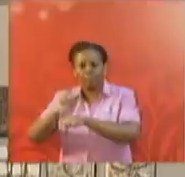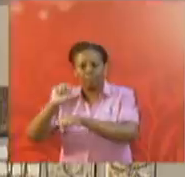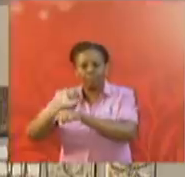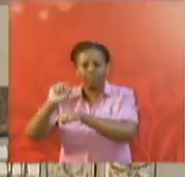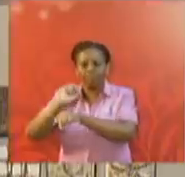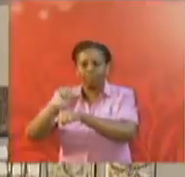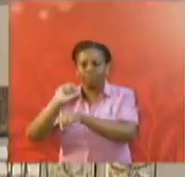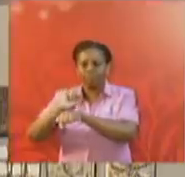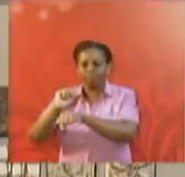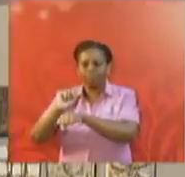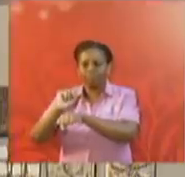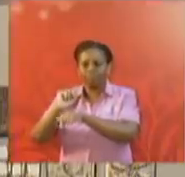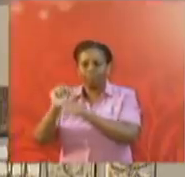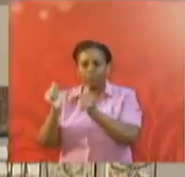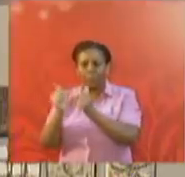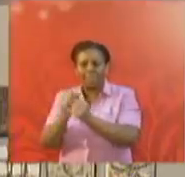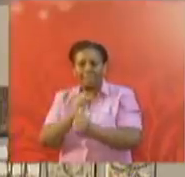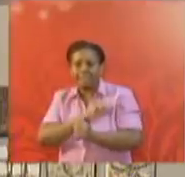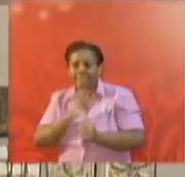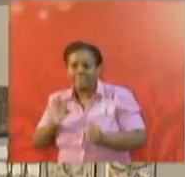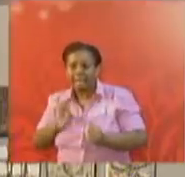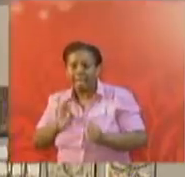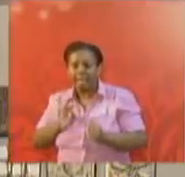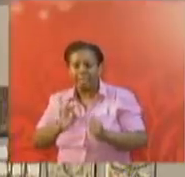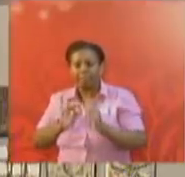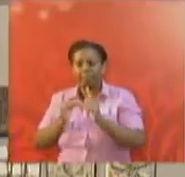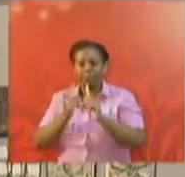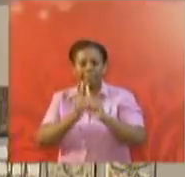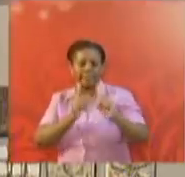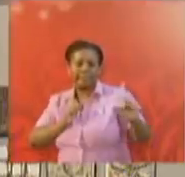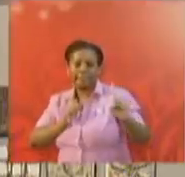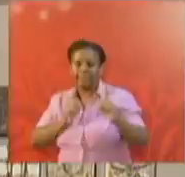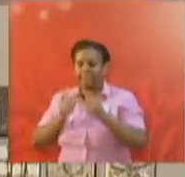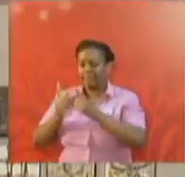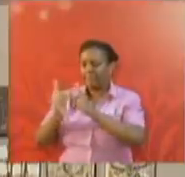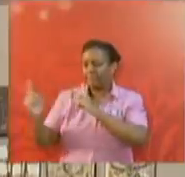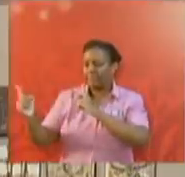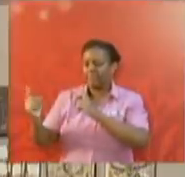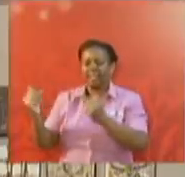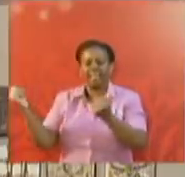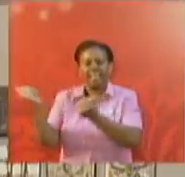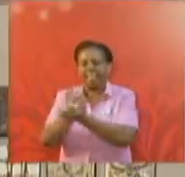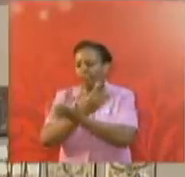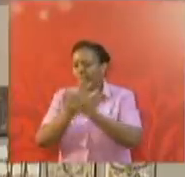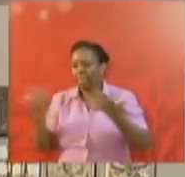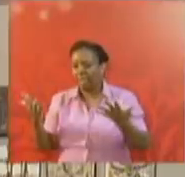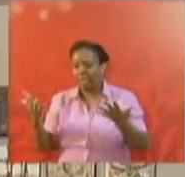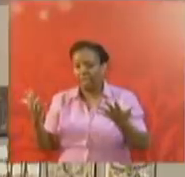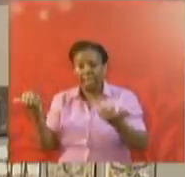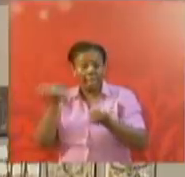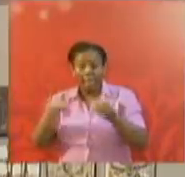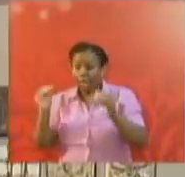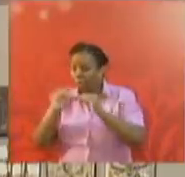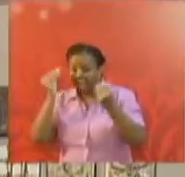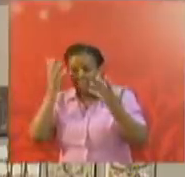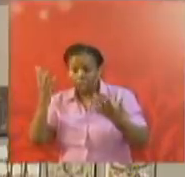staff, even as they attempt to abide by the rules. And if there's a need for any additional consultation or clarification, that is